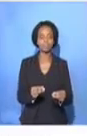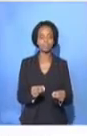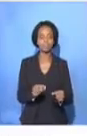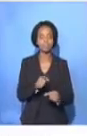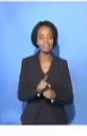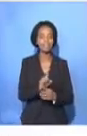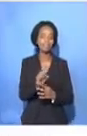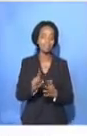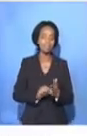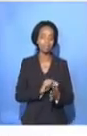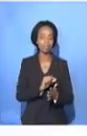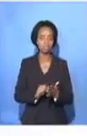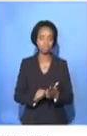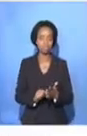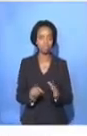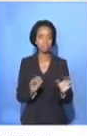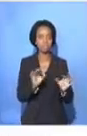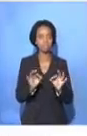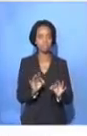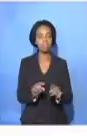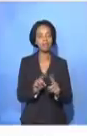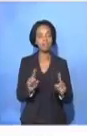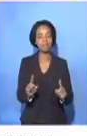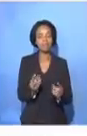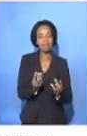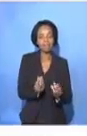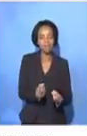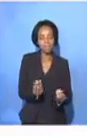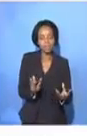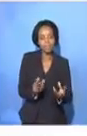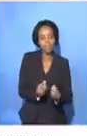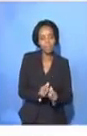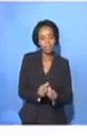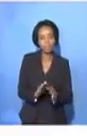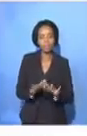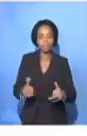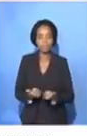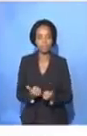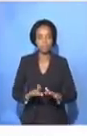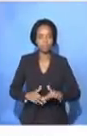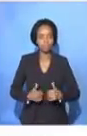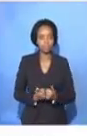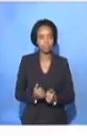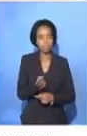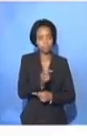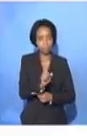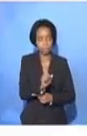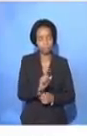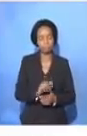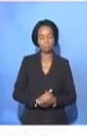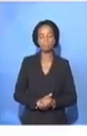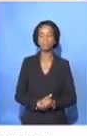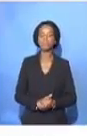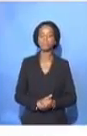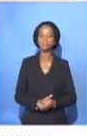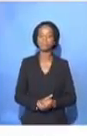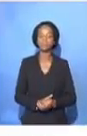the elections with a few challenges and delivered on the following.